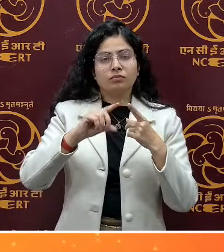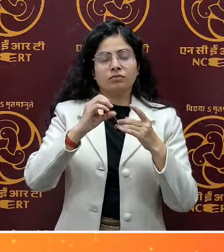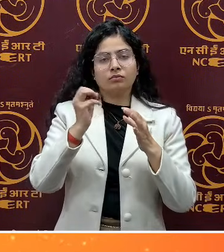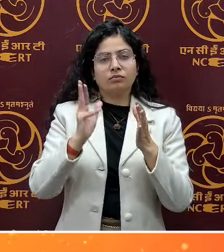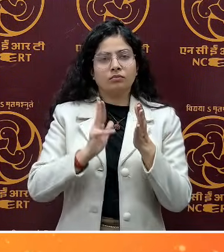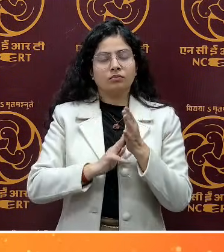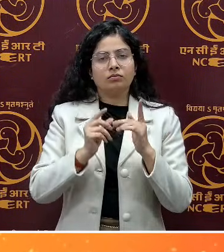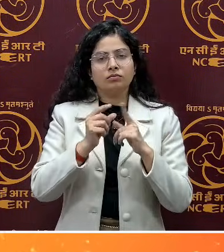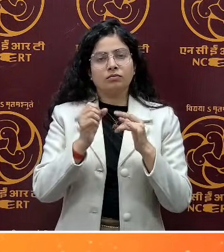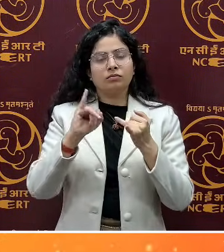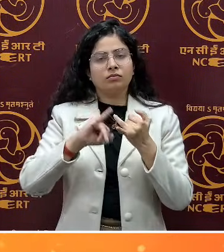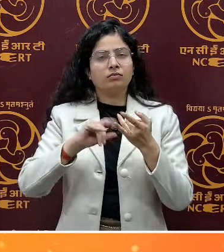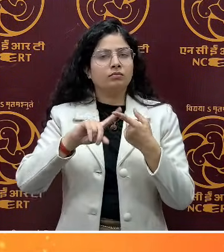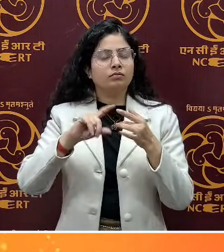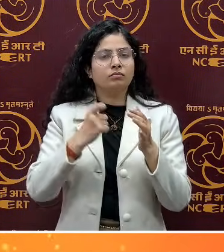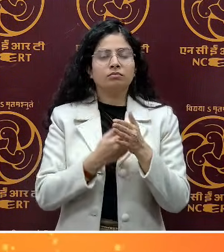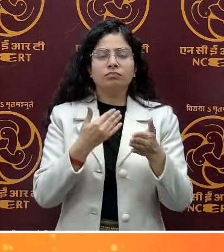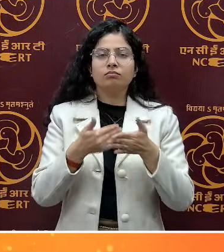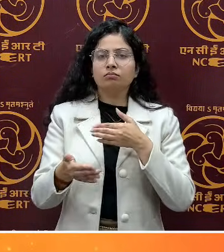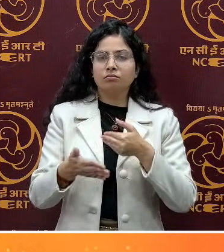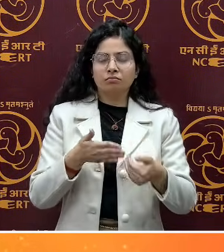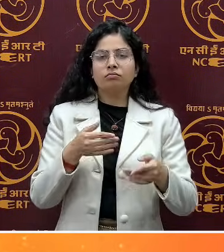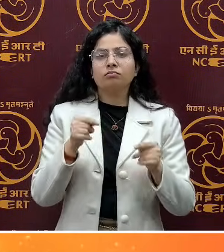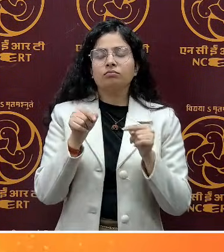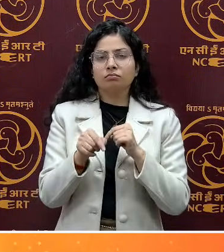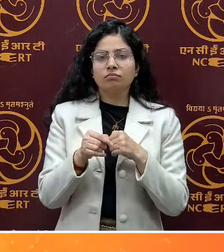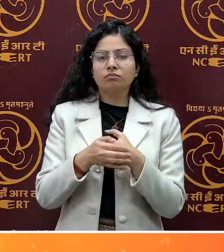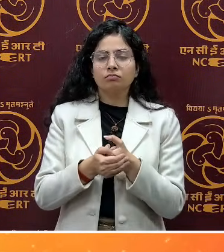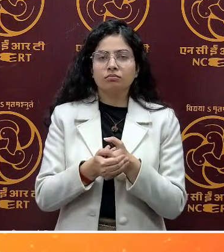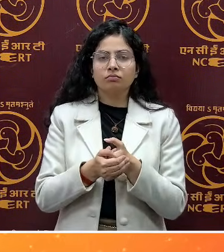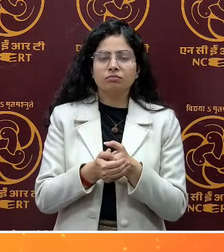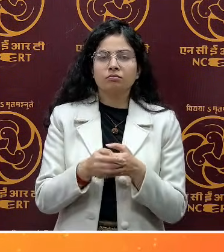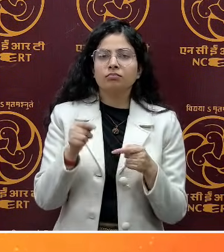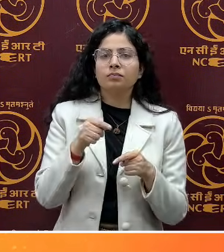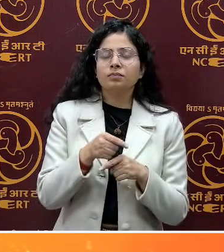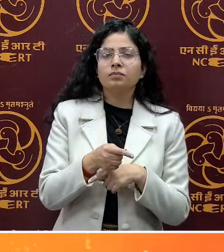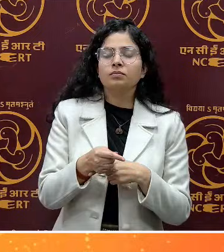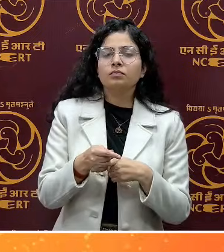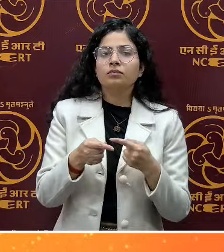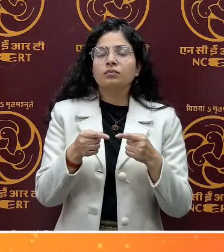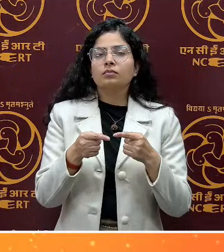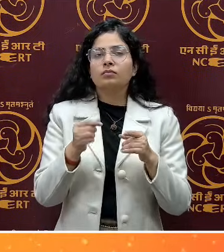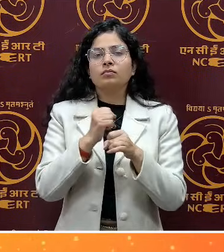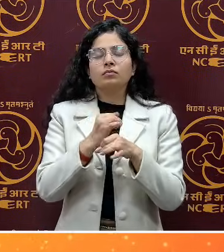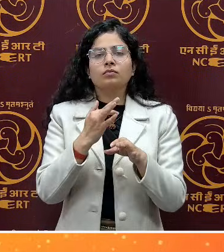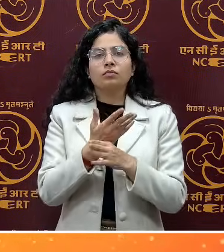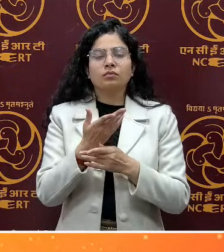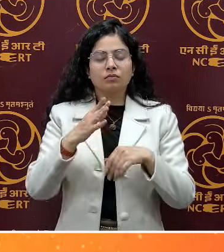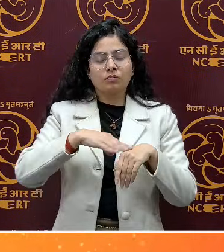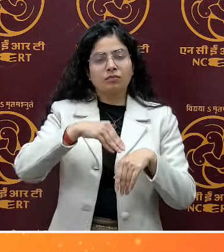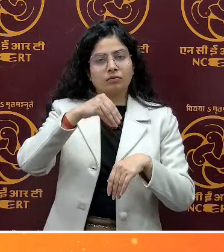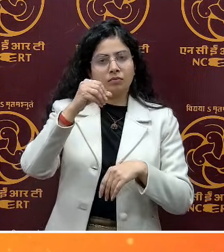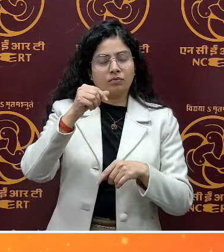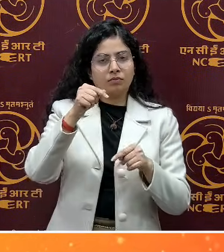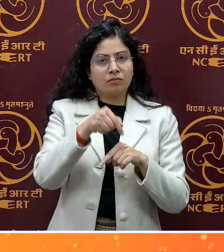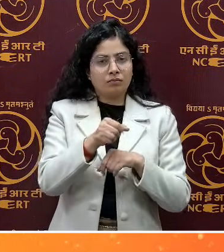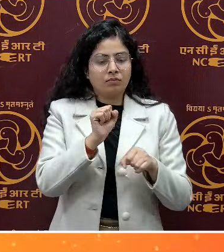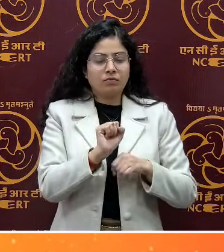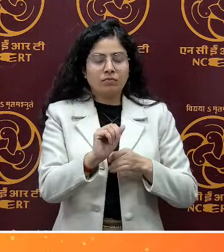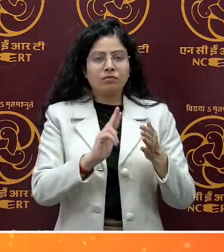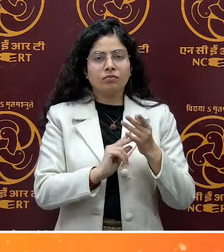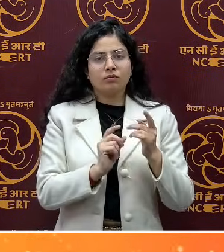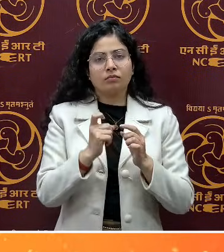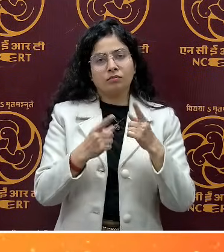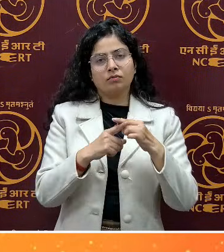they are decomposing any of the organisms, right, what they are maintaining in the soil, they maintain the